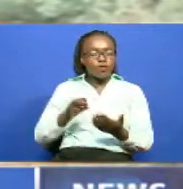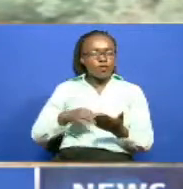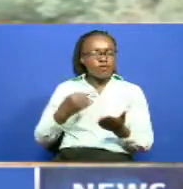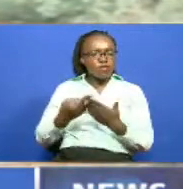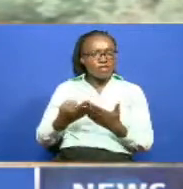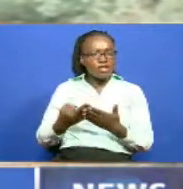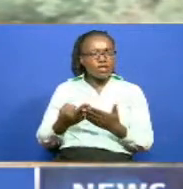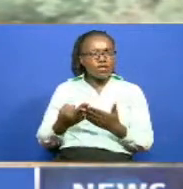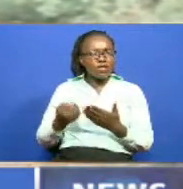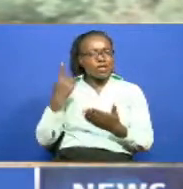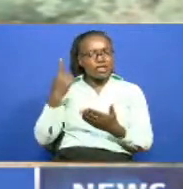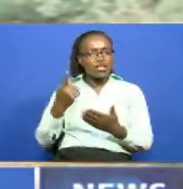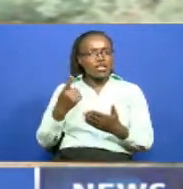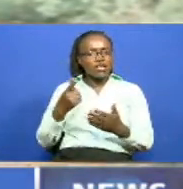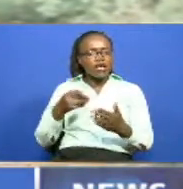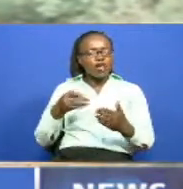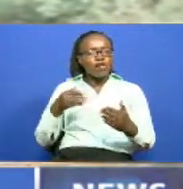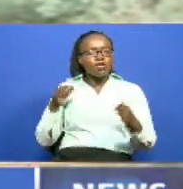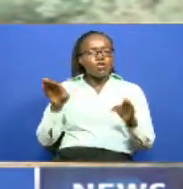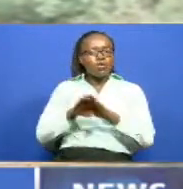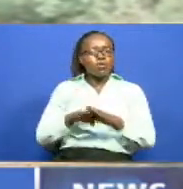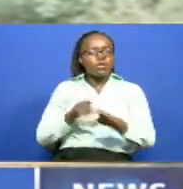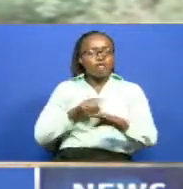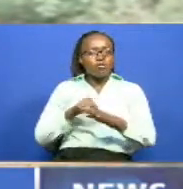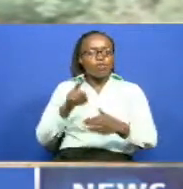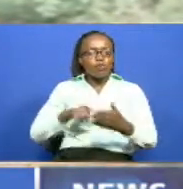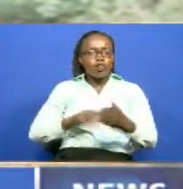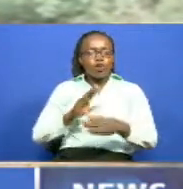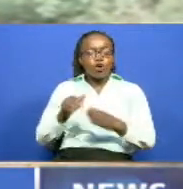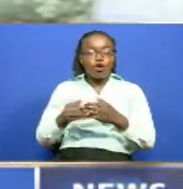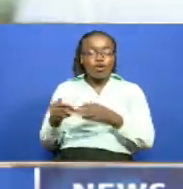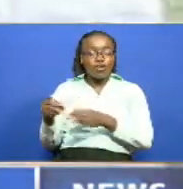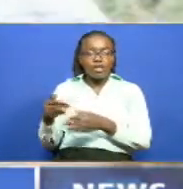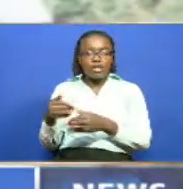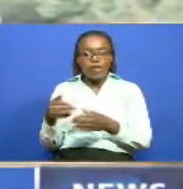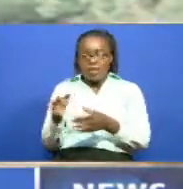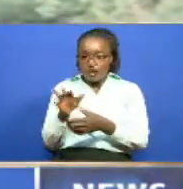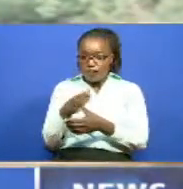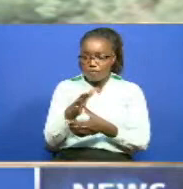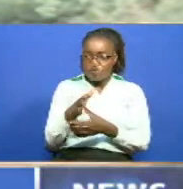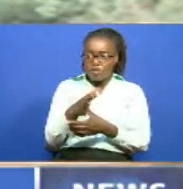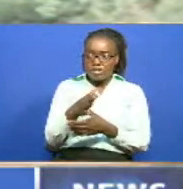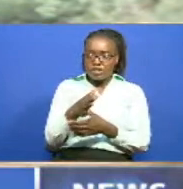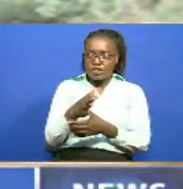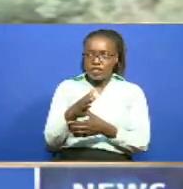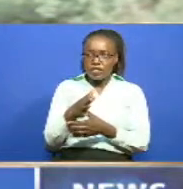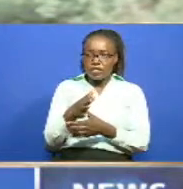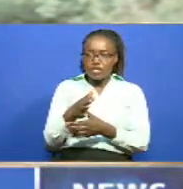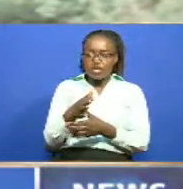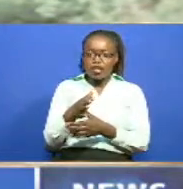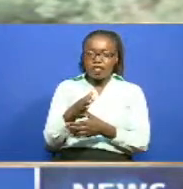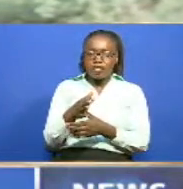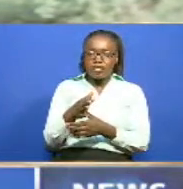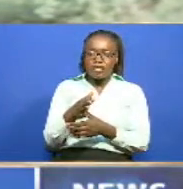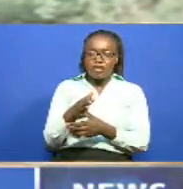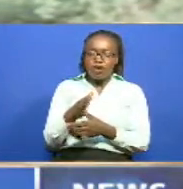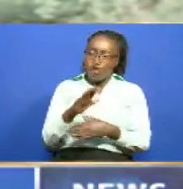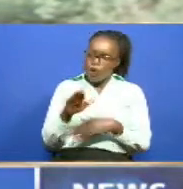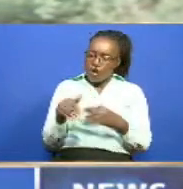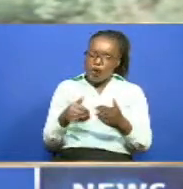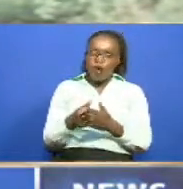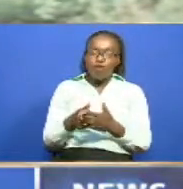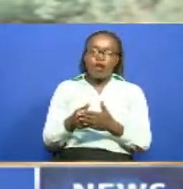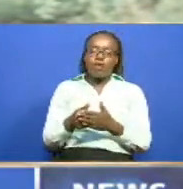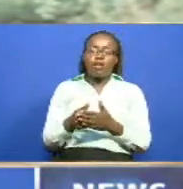that closure was supposed to happen, so that all the fish that are basically freshwater fish, the catfish, that were